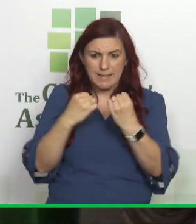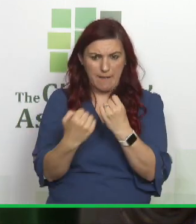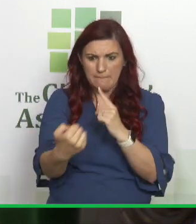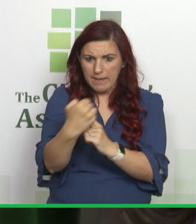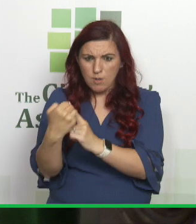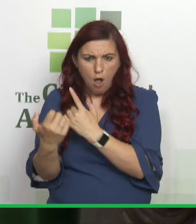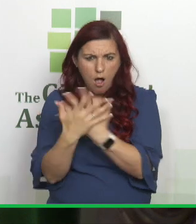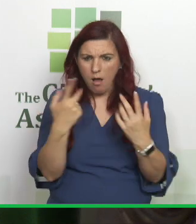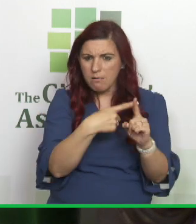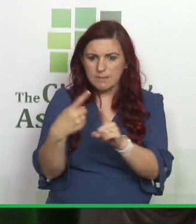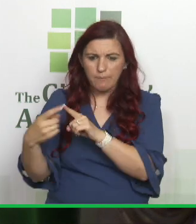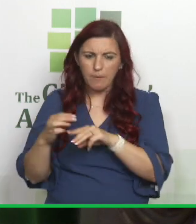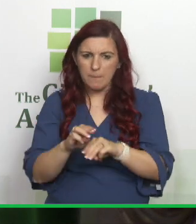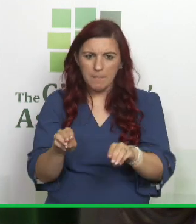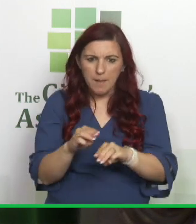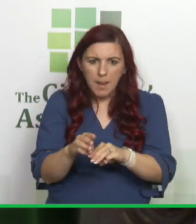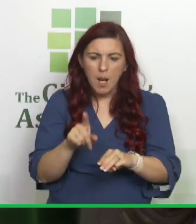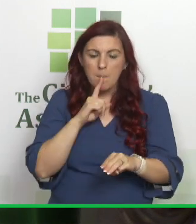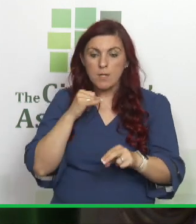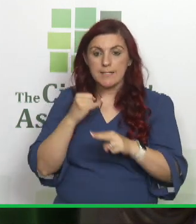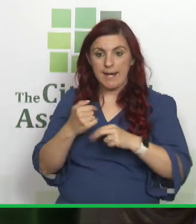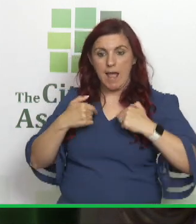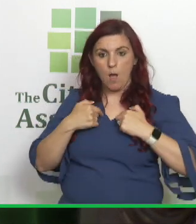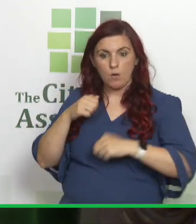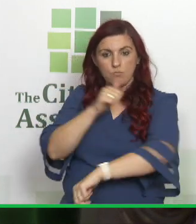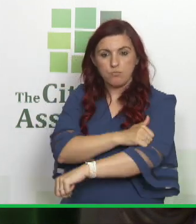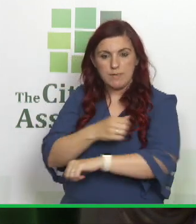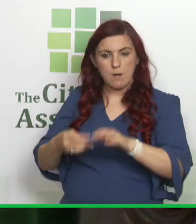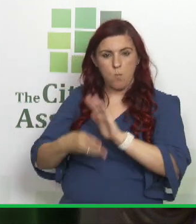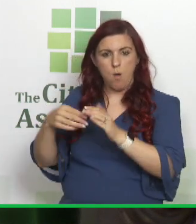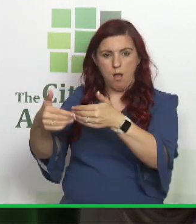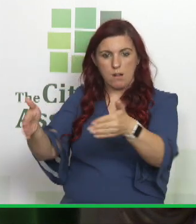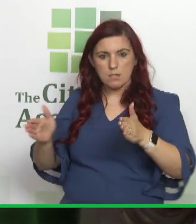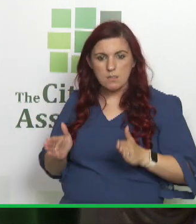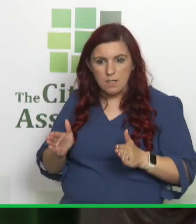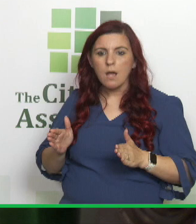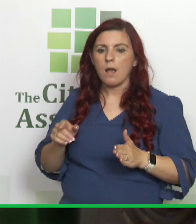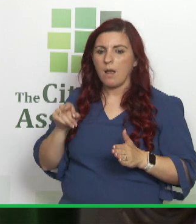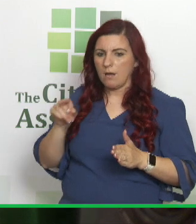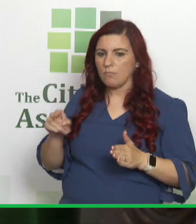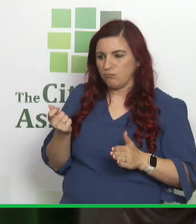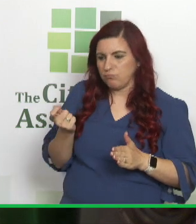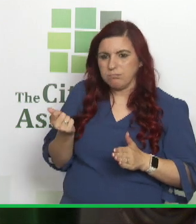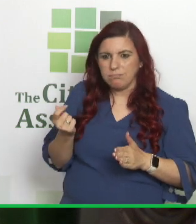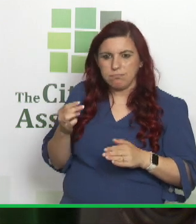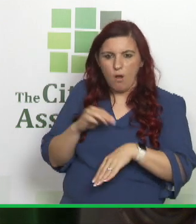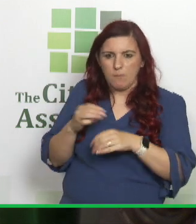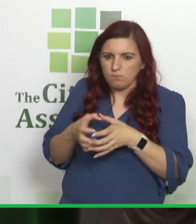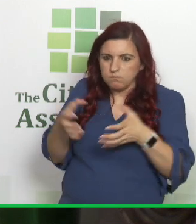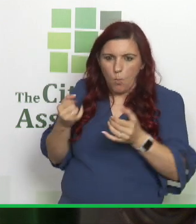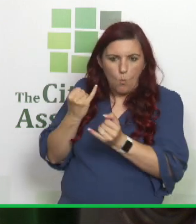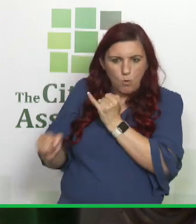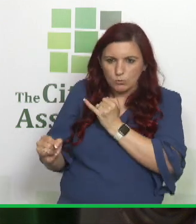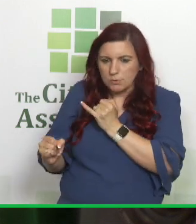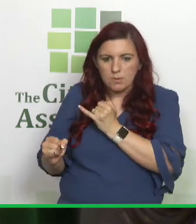life. However, within the walls of our prisons, the problem reaches alarming proportions. As I mentioned earlier,